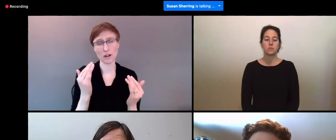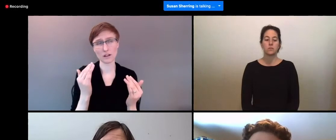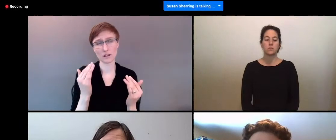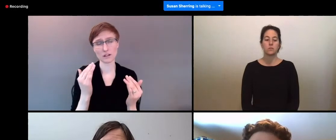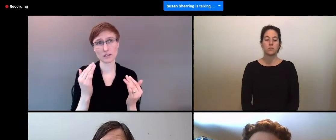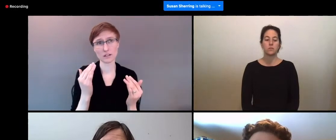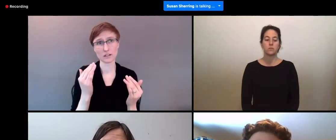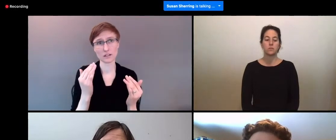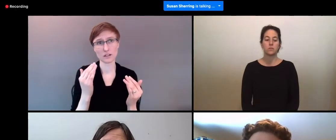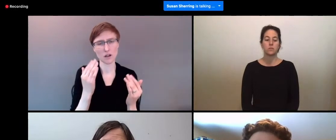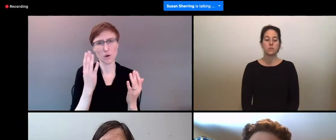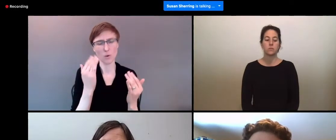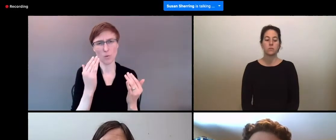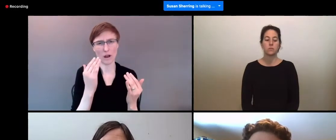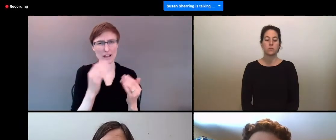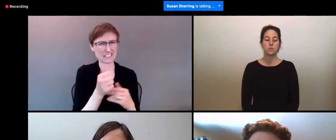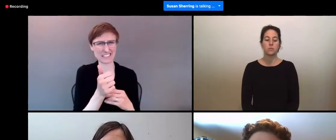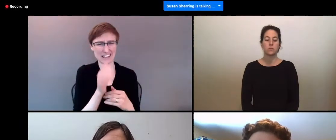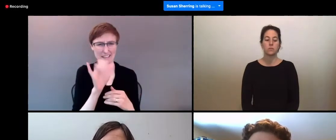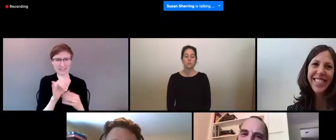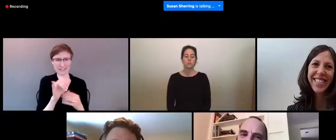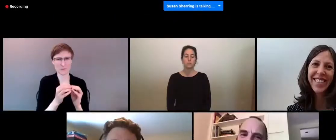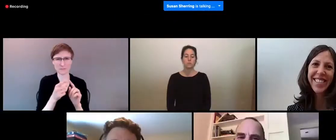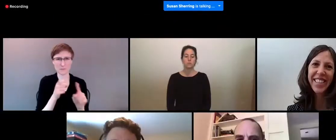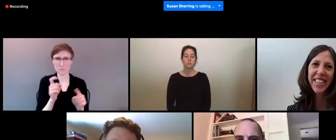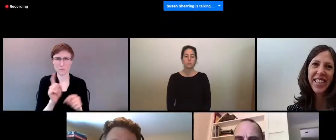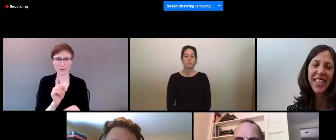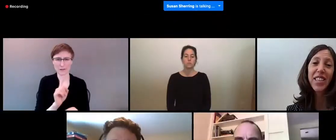like, why 10? Like, where does that number come from?